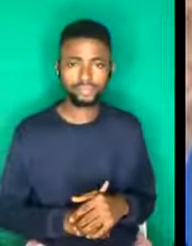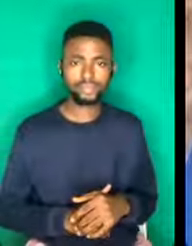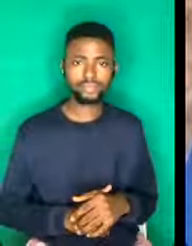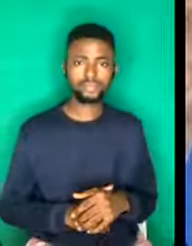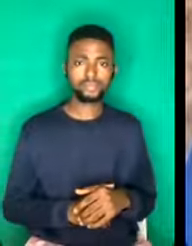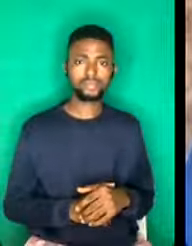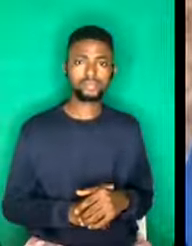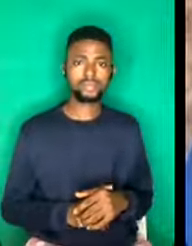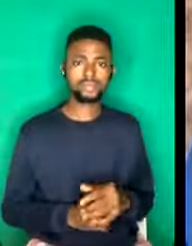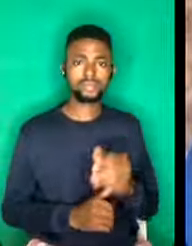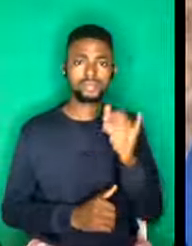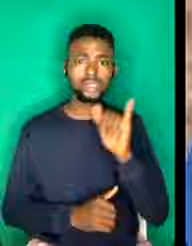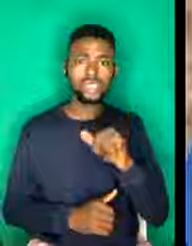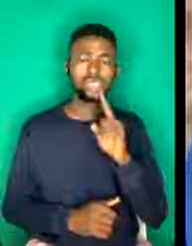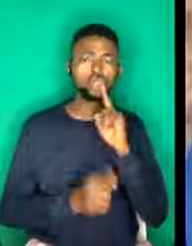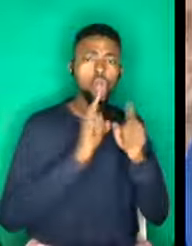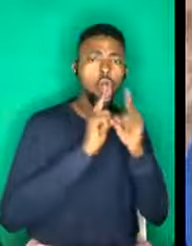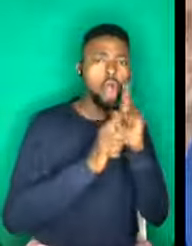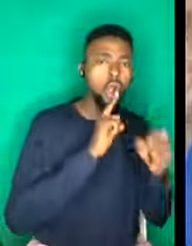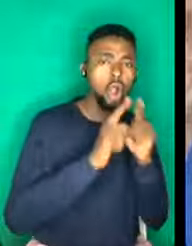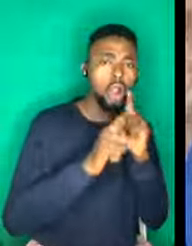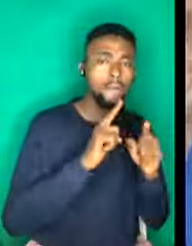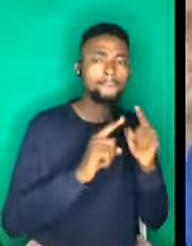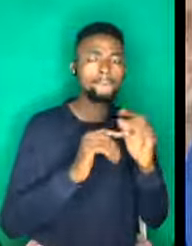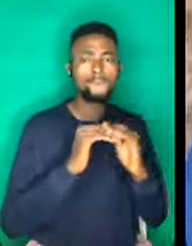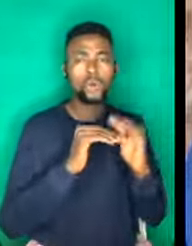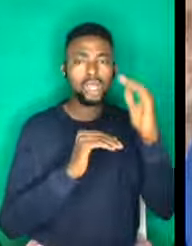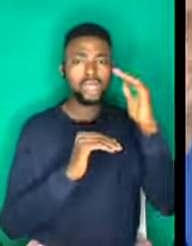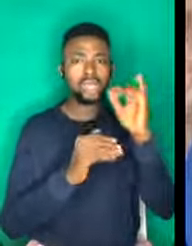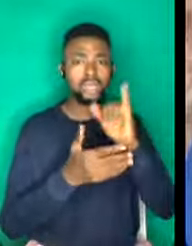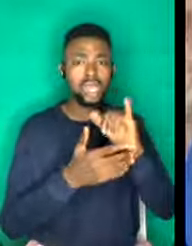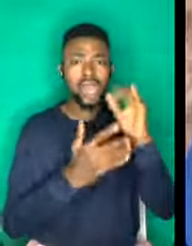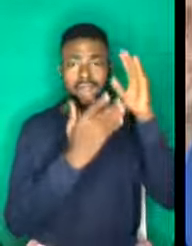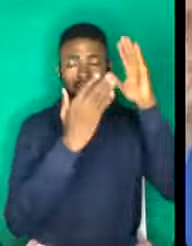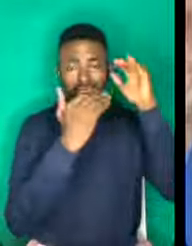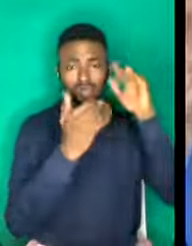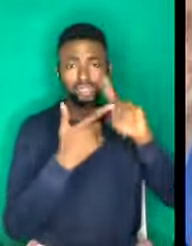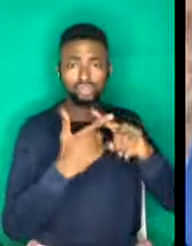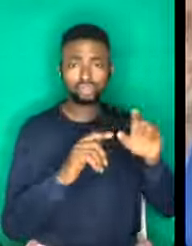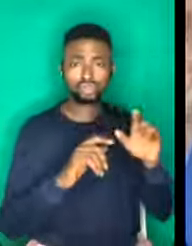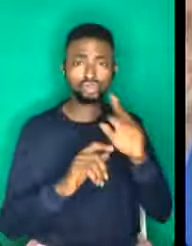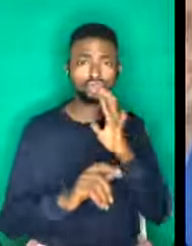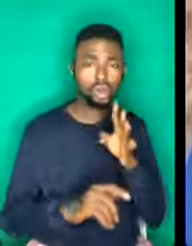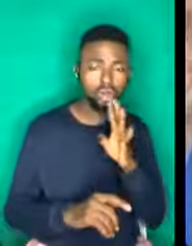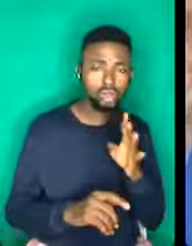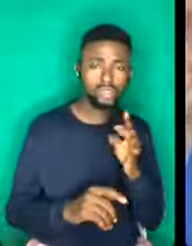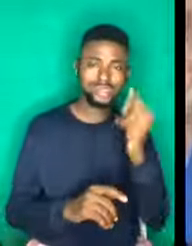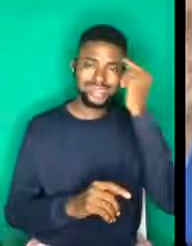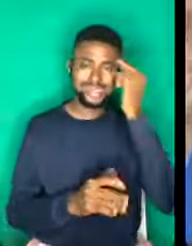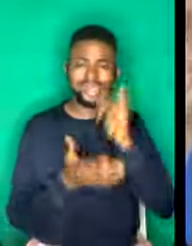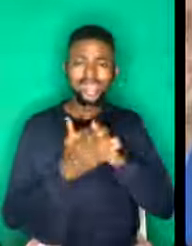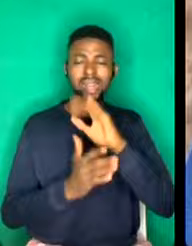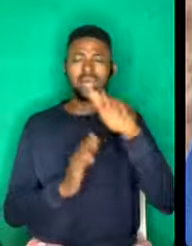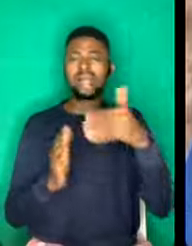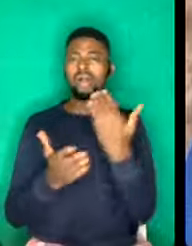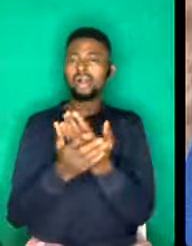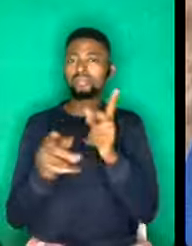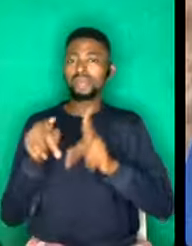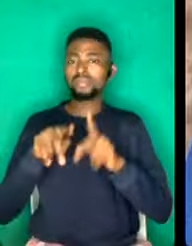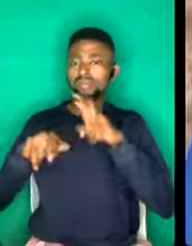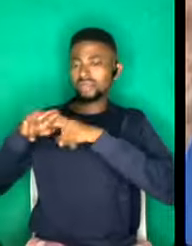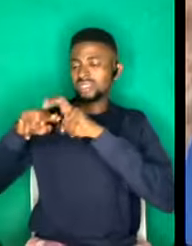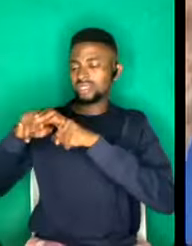They talk more than they are expected to, thinking that we all cannot hear what they are saying. So